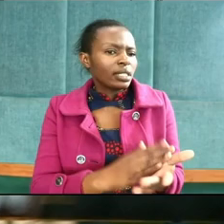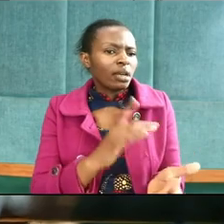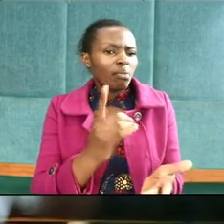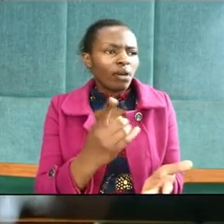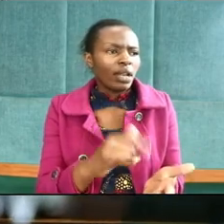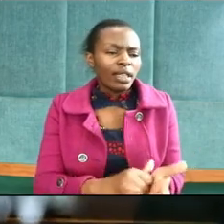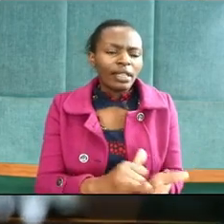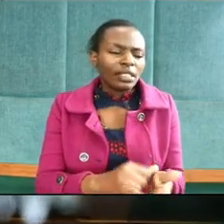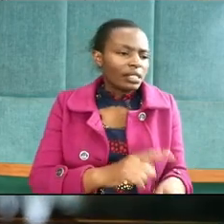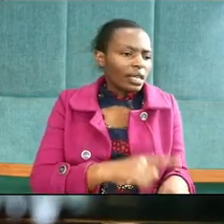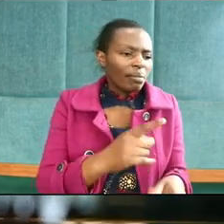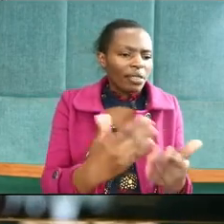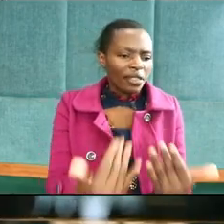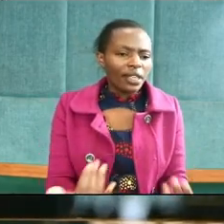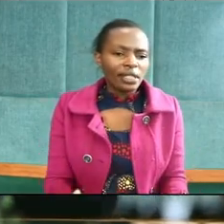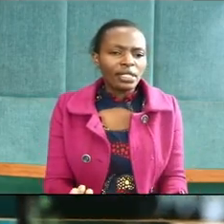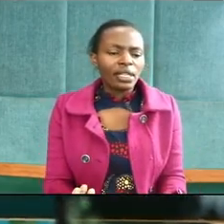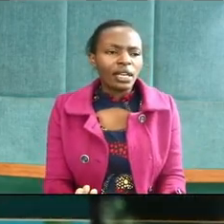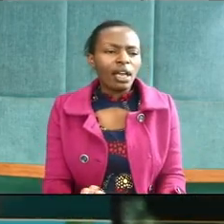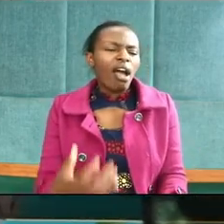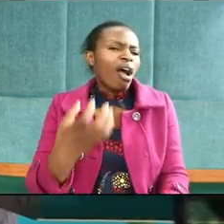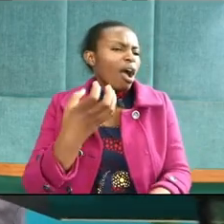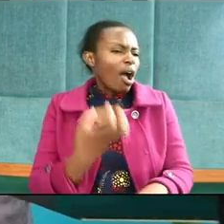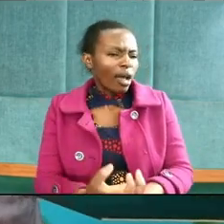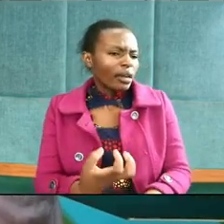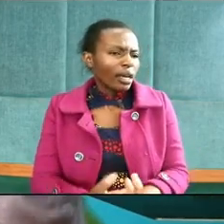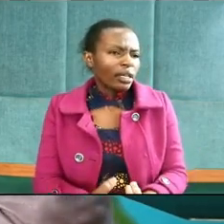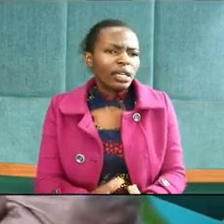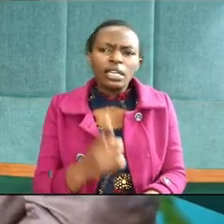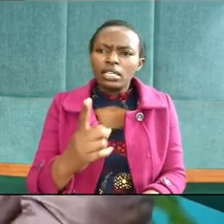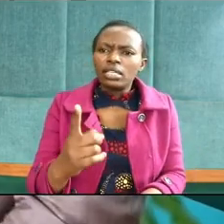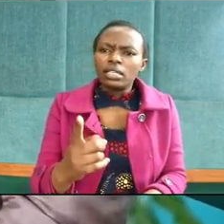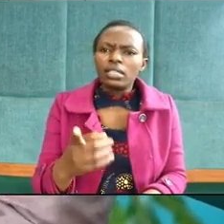are hard, madam. He is the very first one to start doing